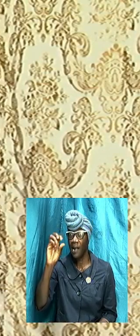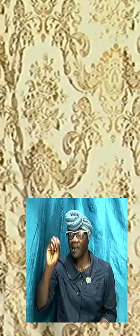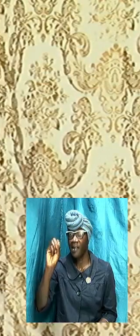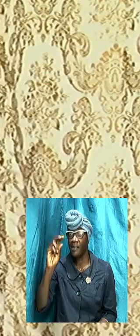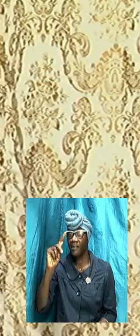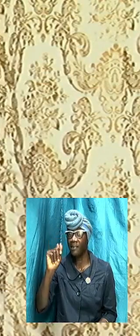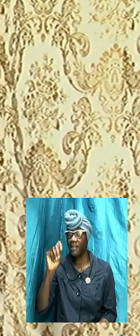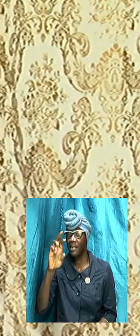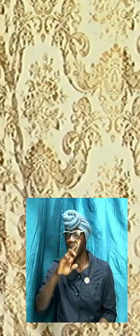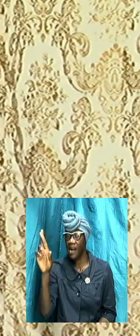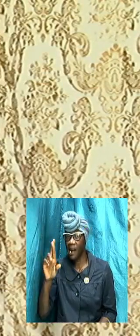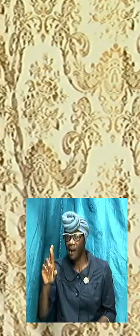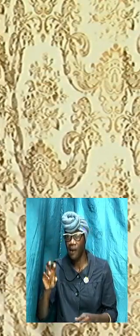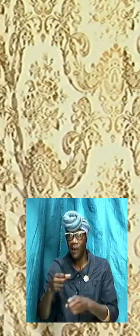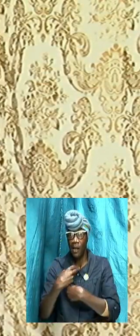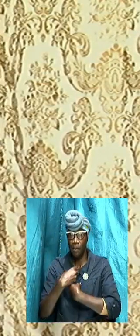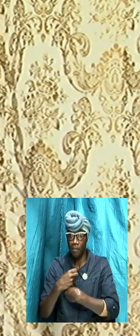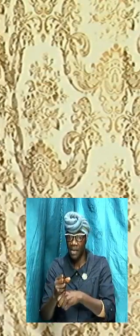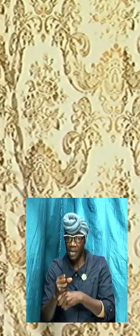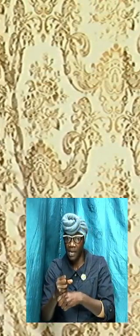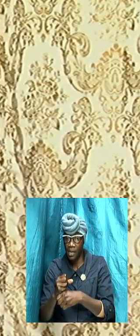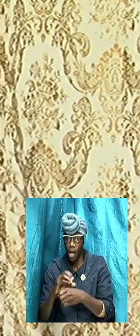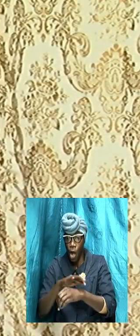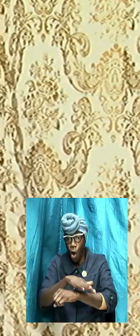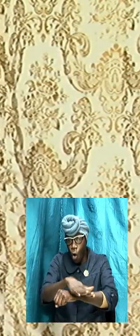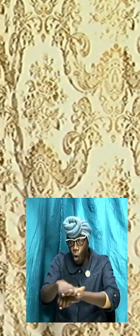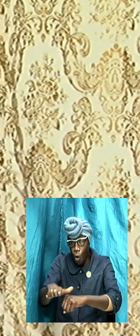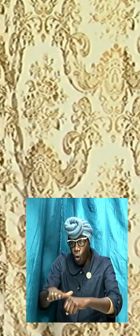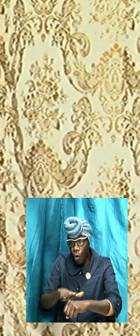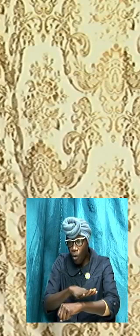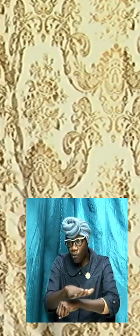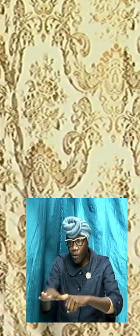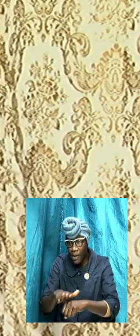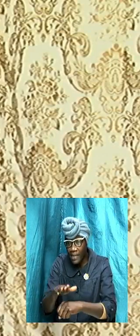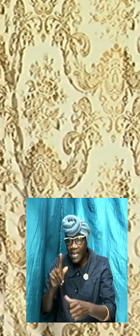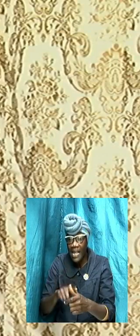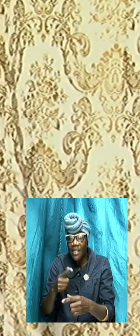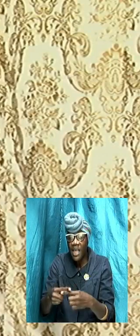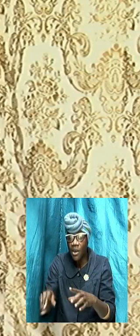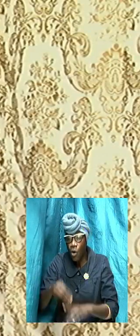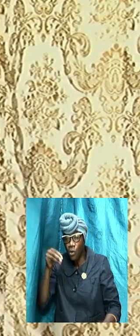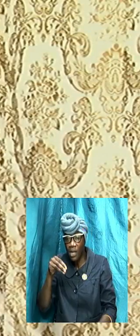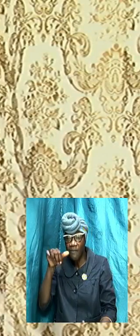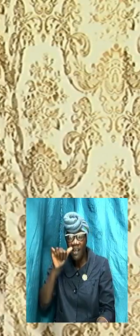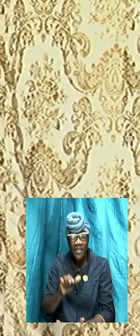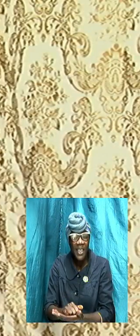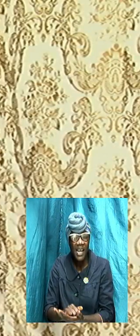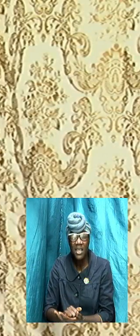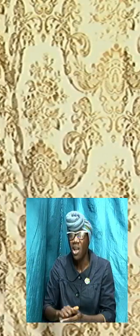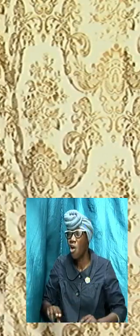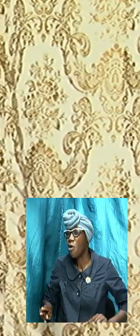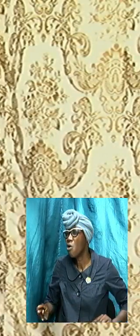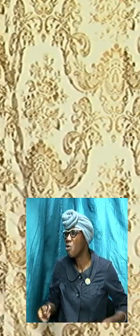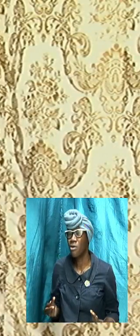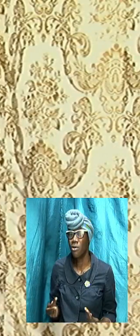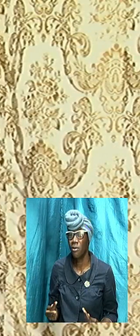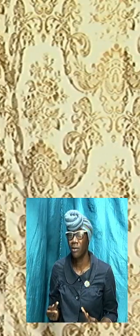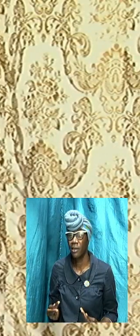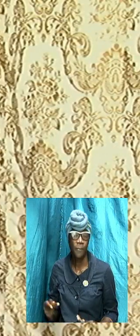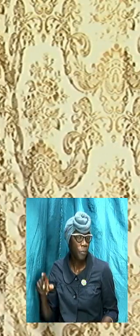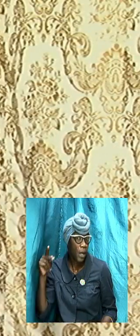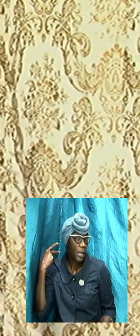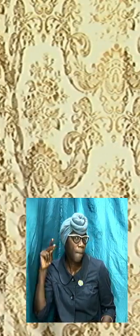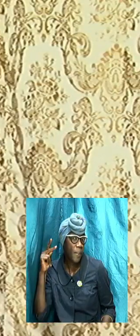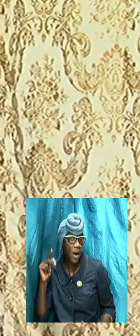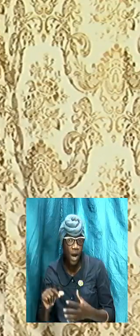it to secrete and create a coating. And eventually, out of all of that agony, amen, the pearl is produced.